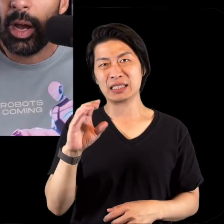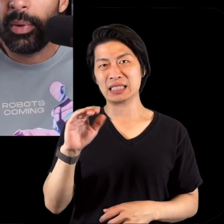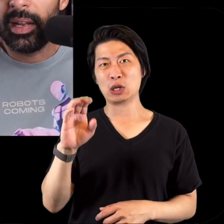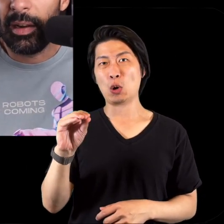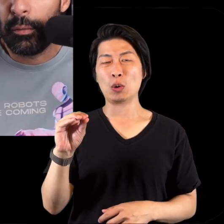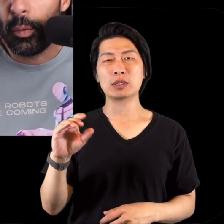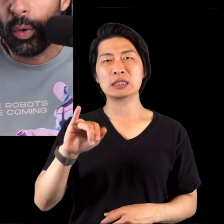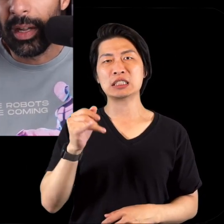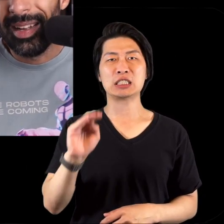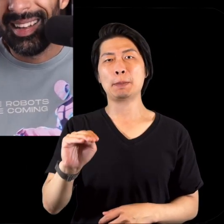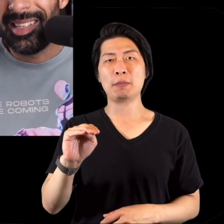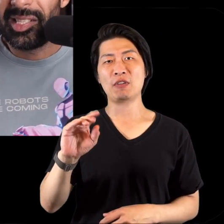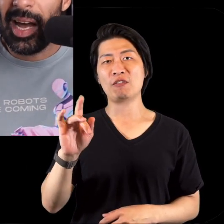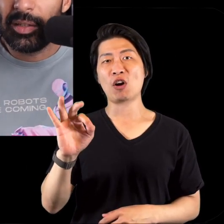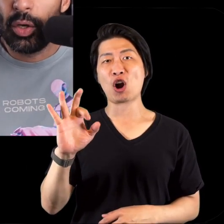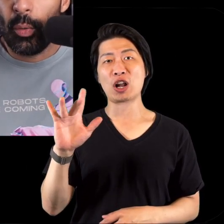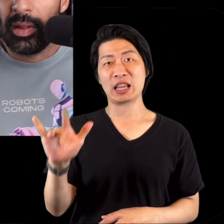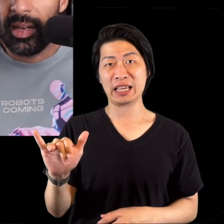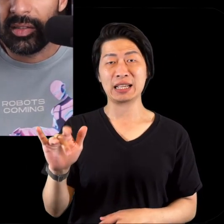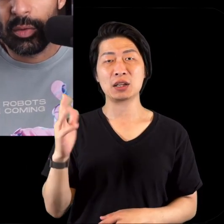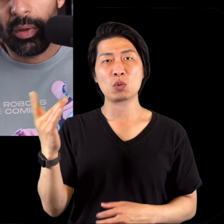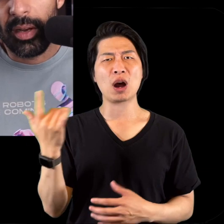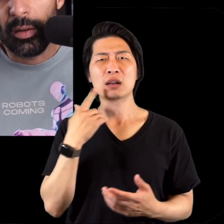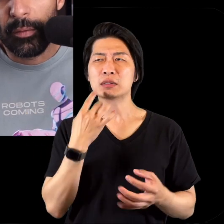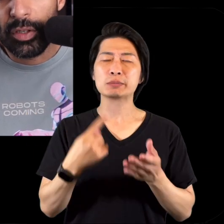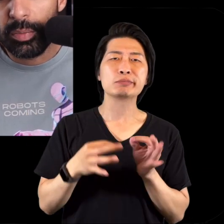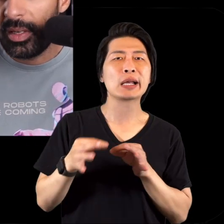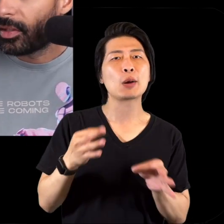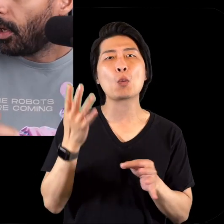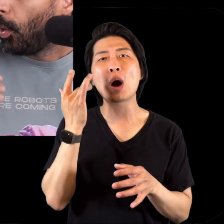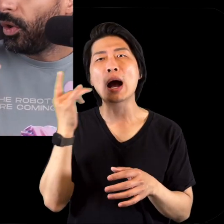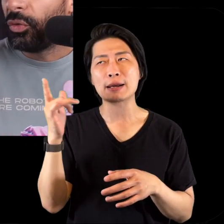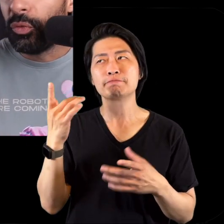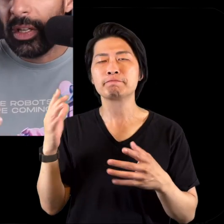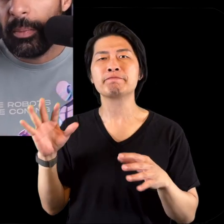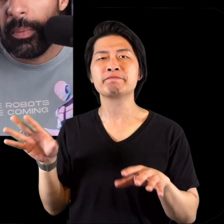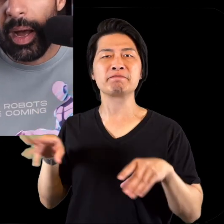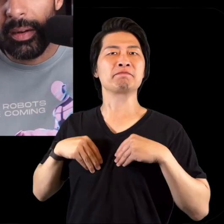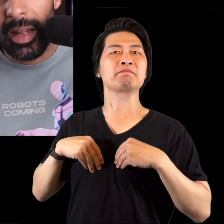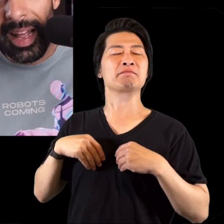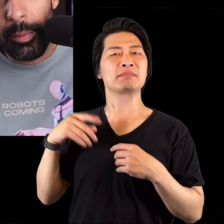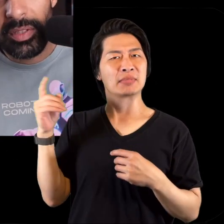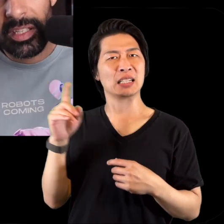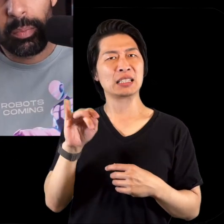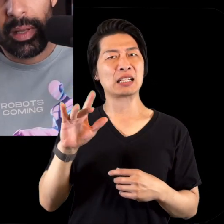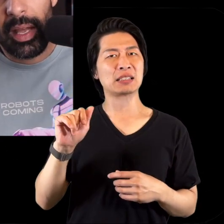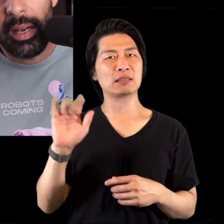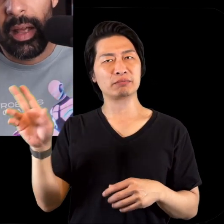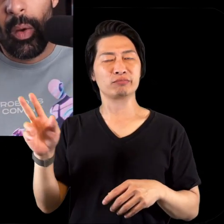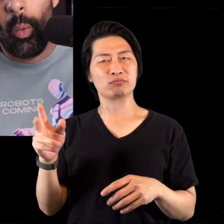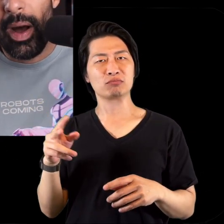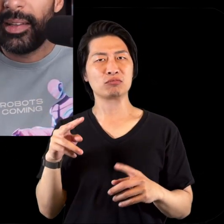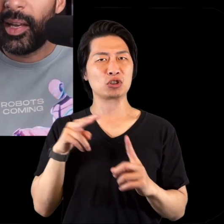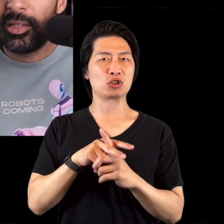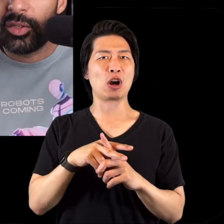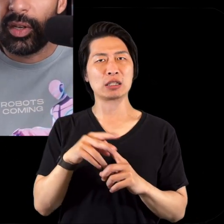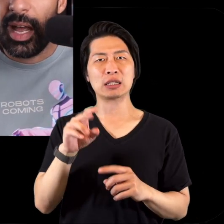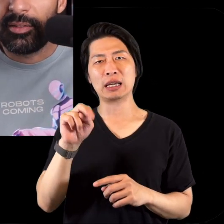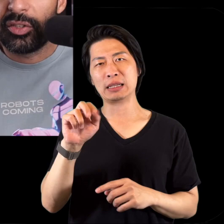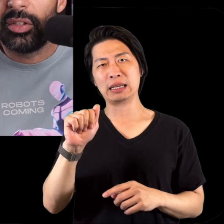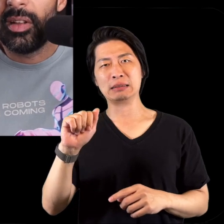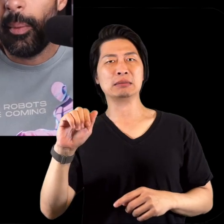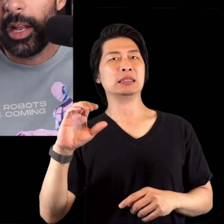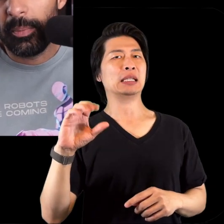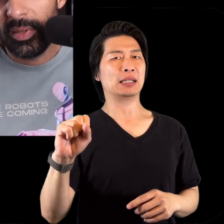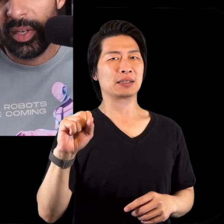why a company like Ford decided to go with Tesla's plug in the first place, which really helps explain why Tesla is going to have